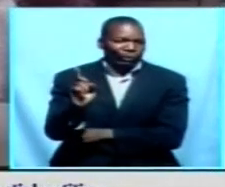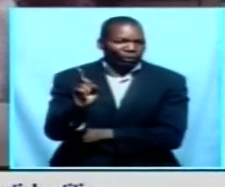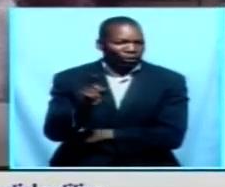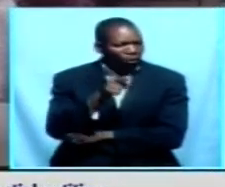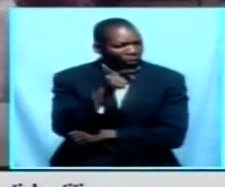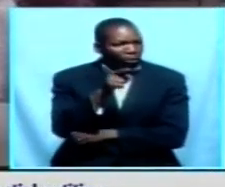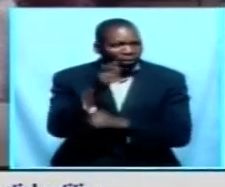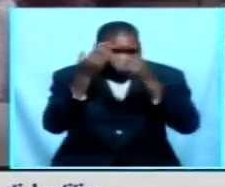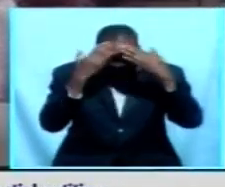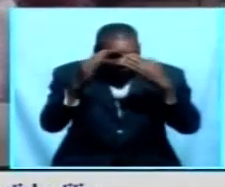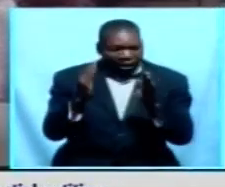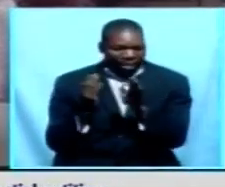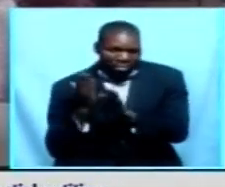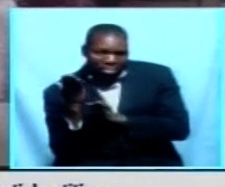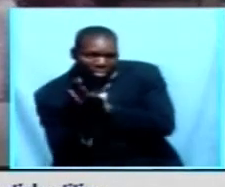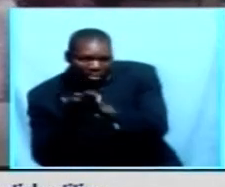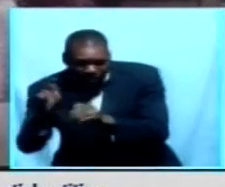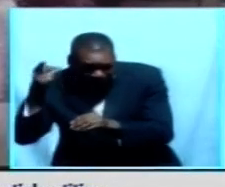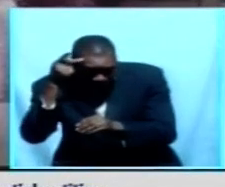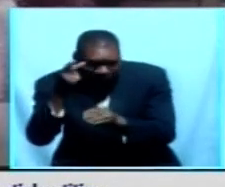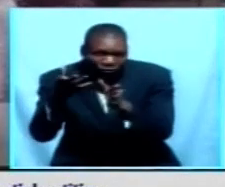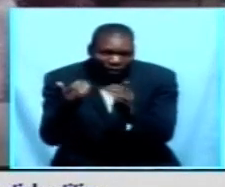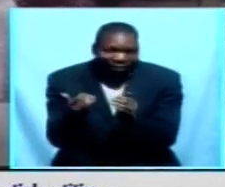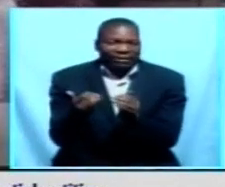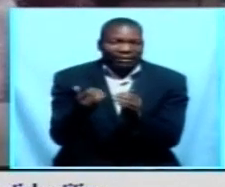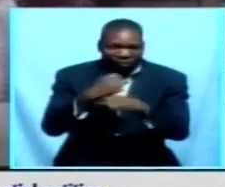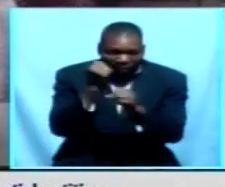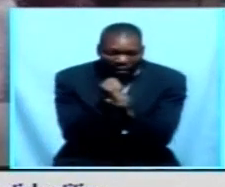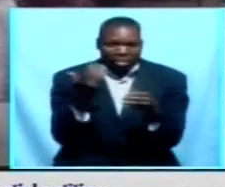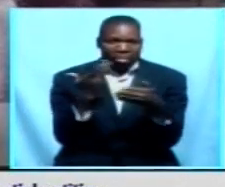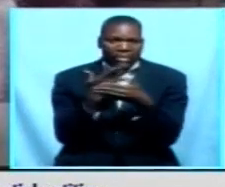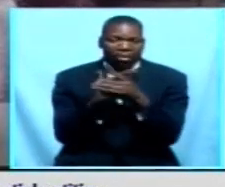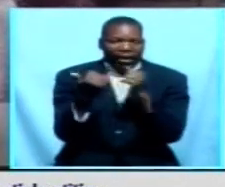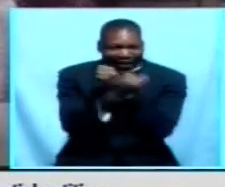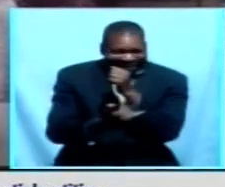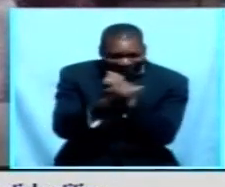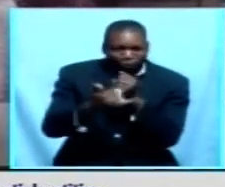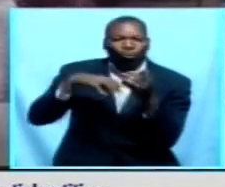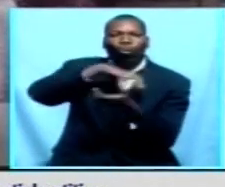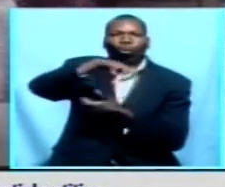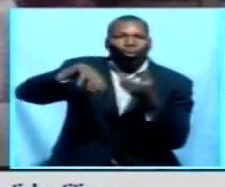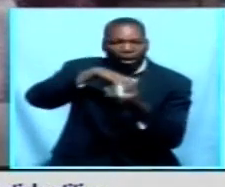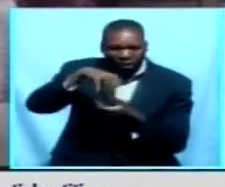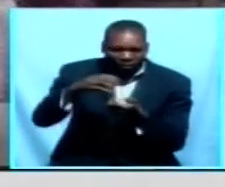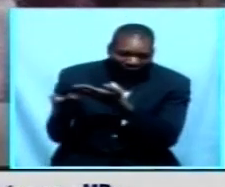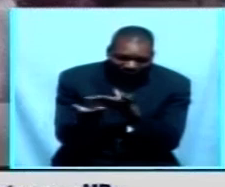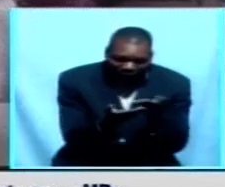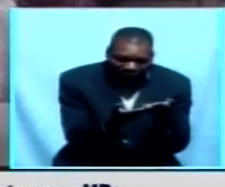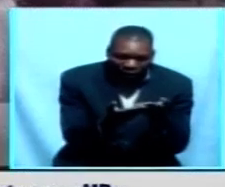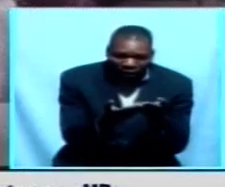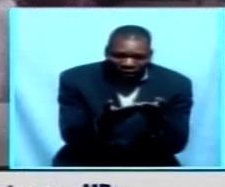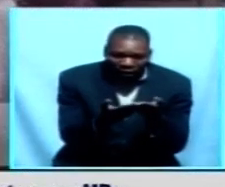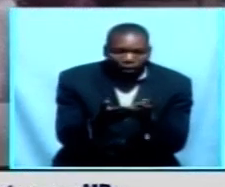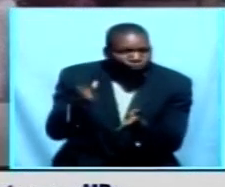aware of a political scheme to instill fear and bring about anarchy in the country. Speaking when he toured Katambalala Market